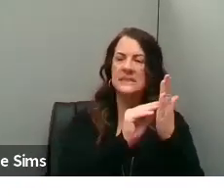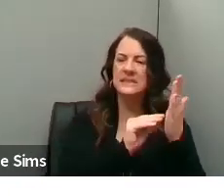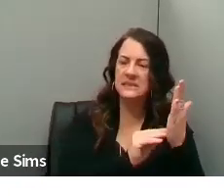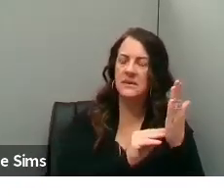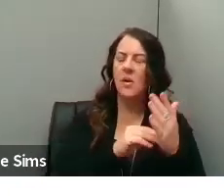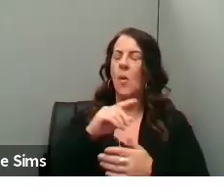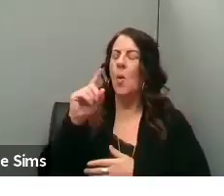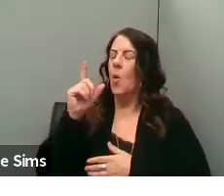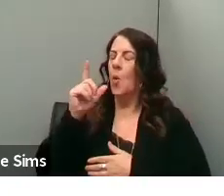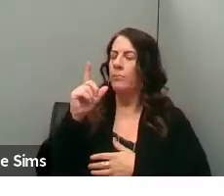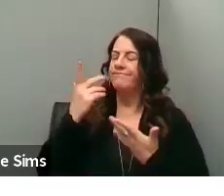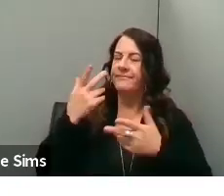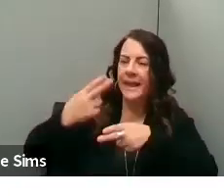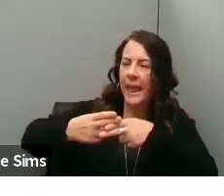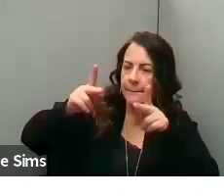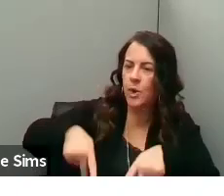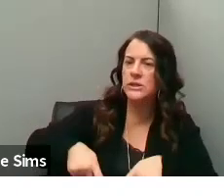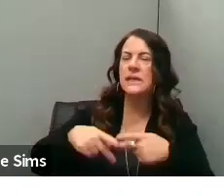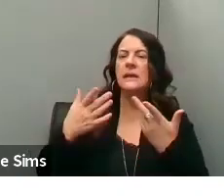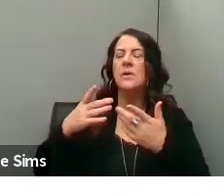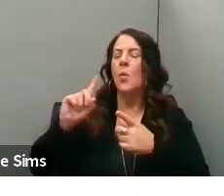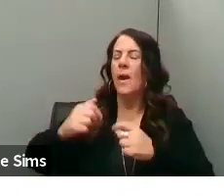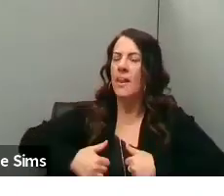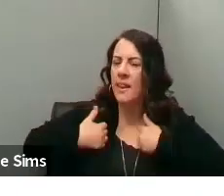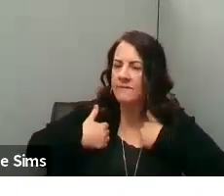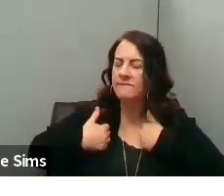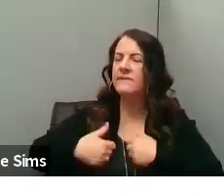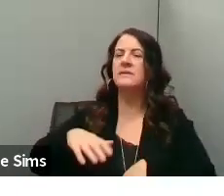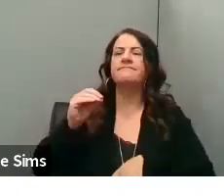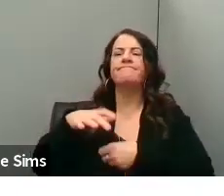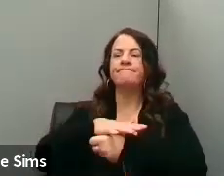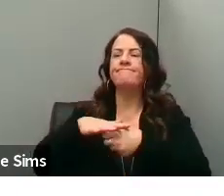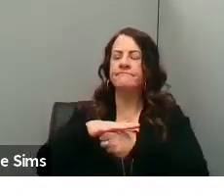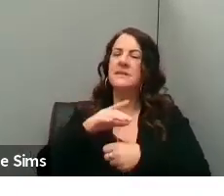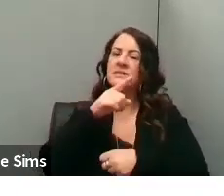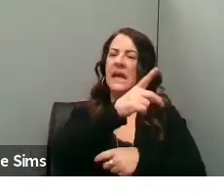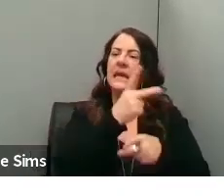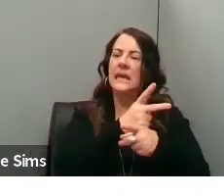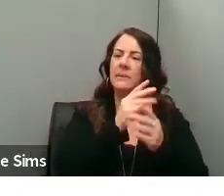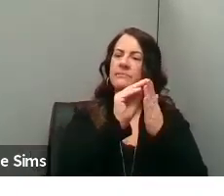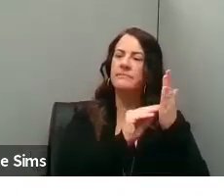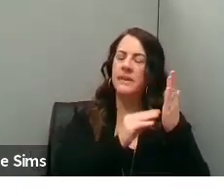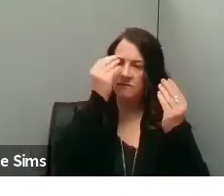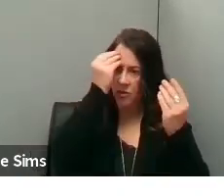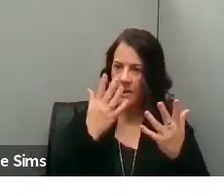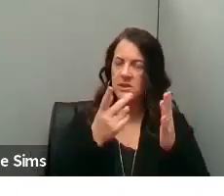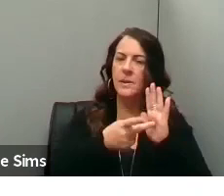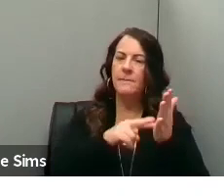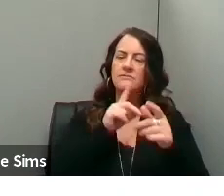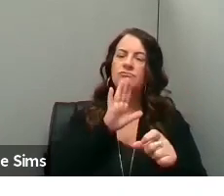of the person that tests positive, and to have that information to ensure that